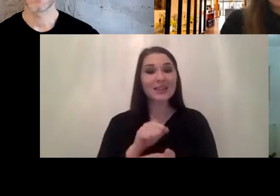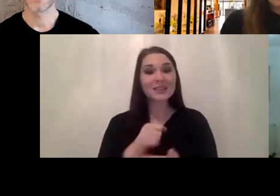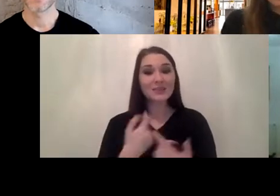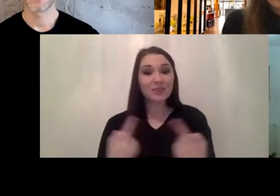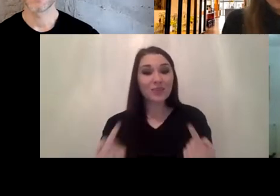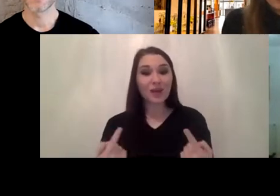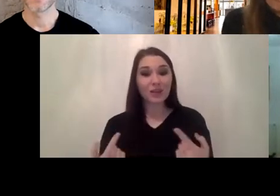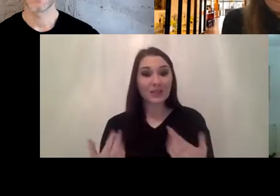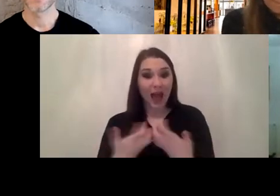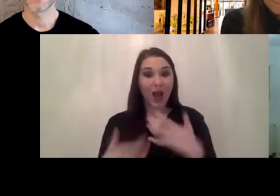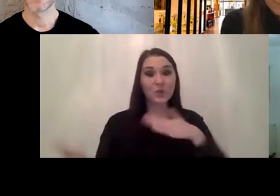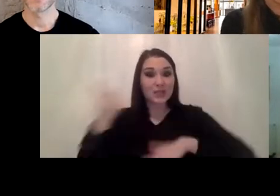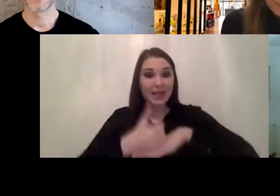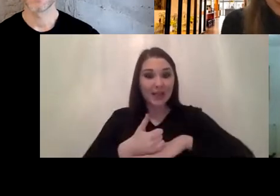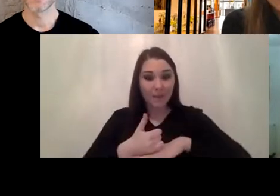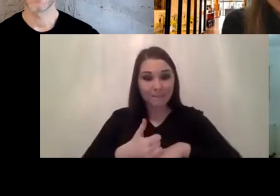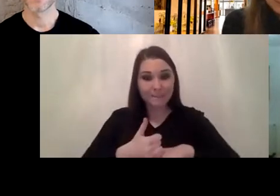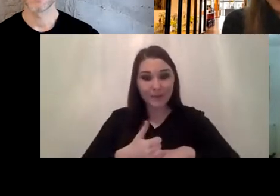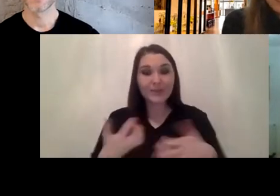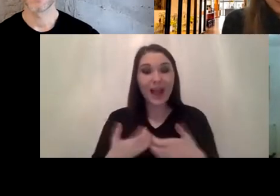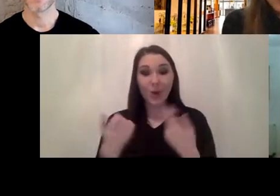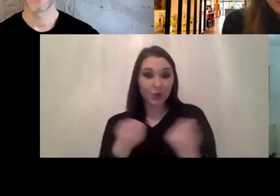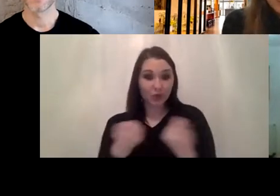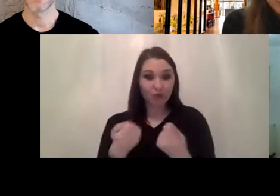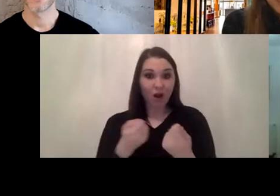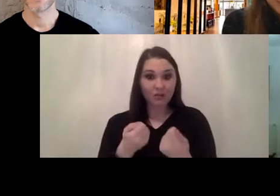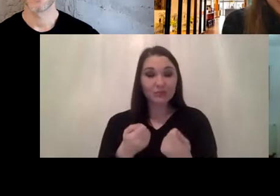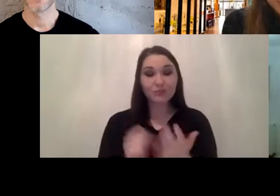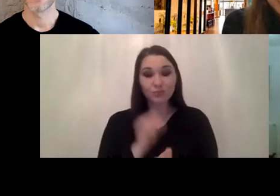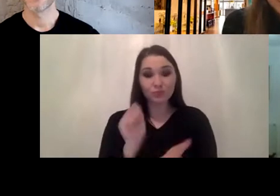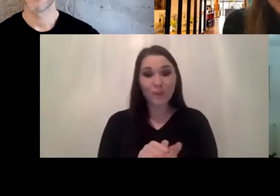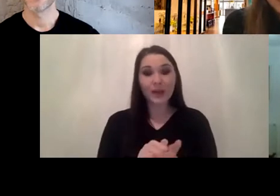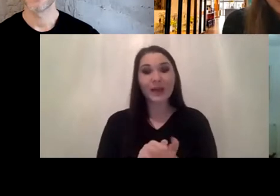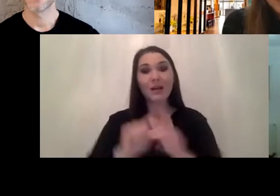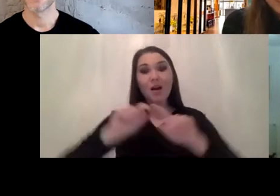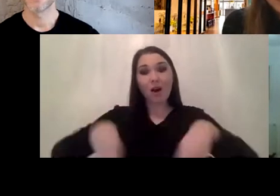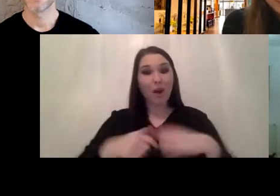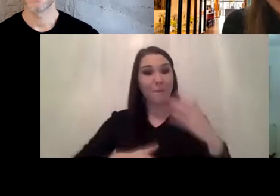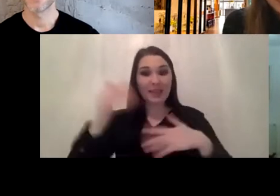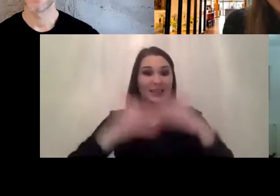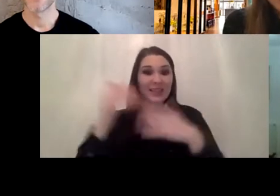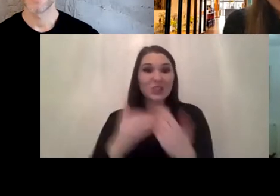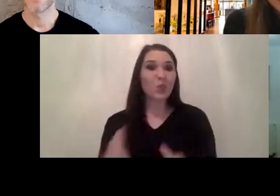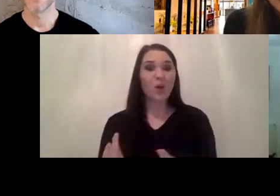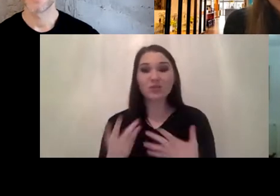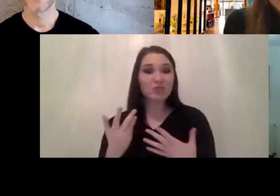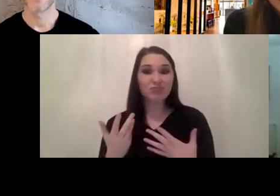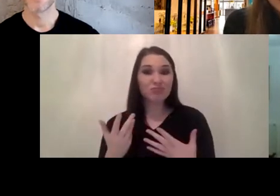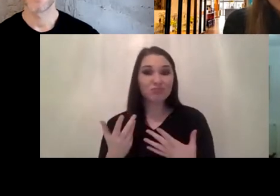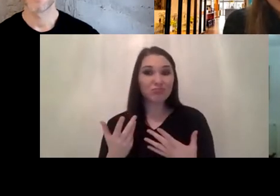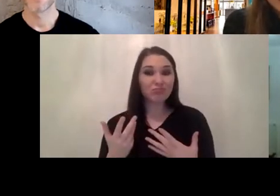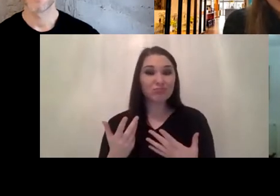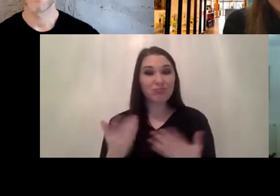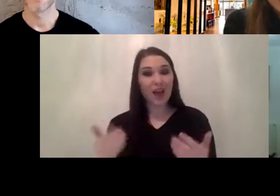that up so that can run efficiently when our branches really, you know, weren't that gauged and set up to do that before as well. So